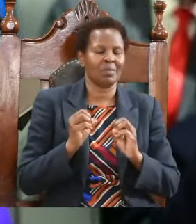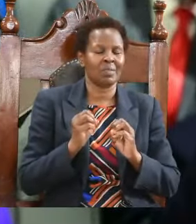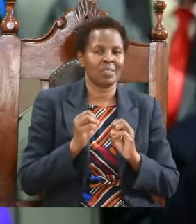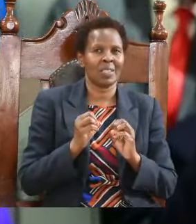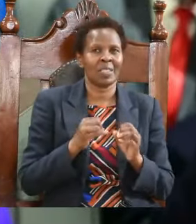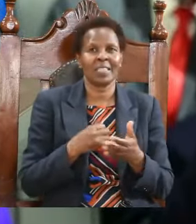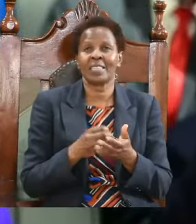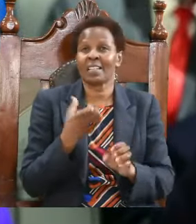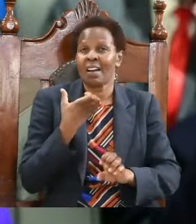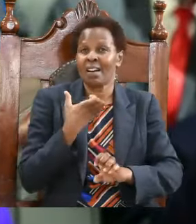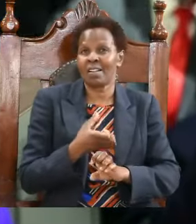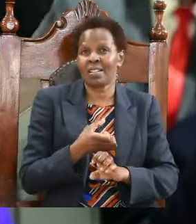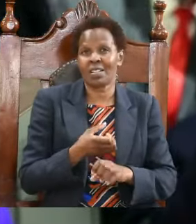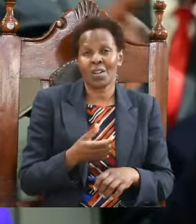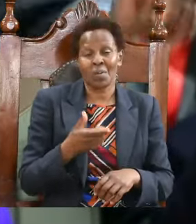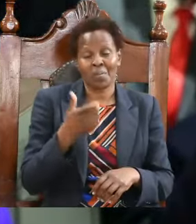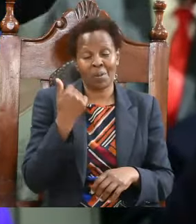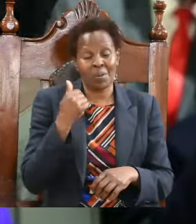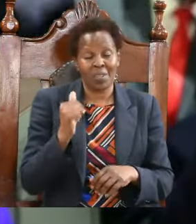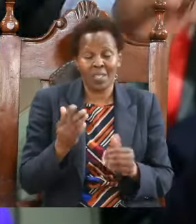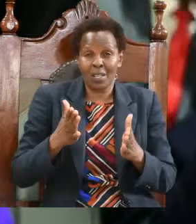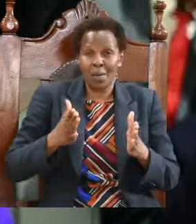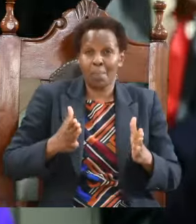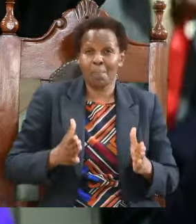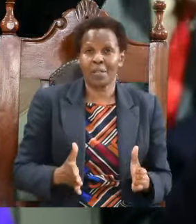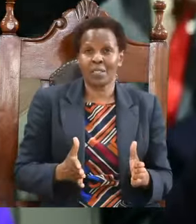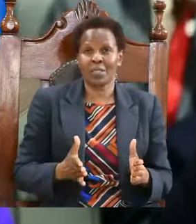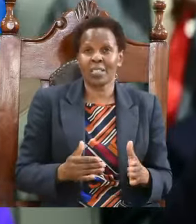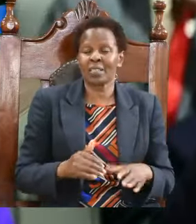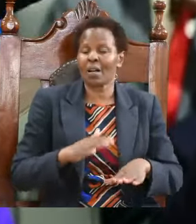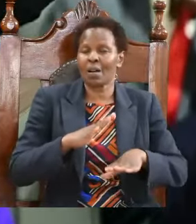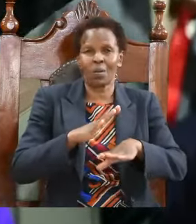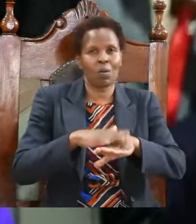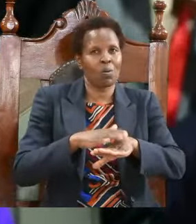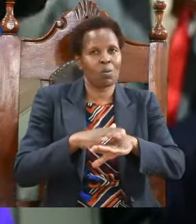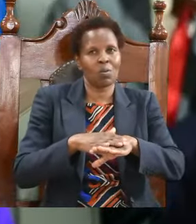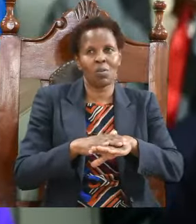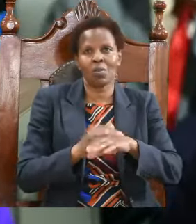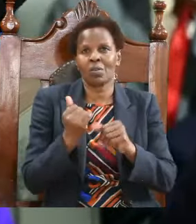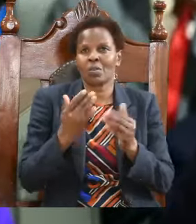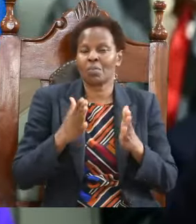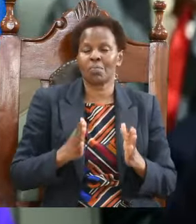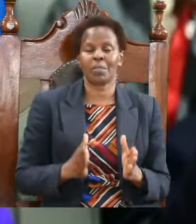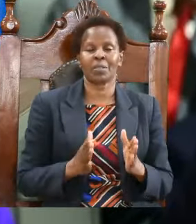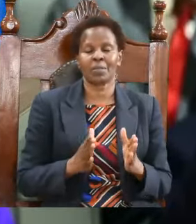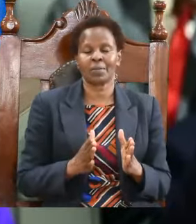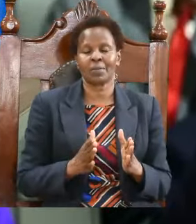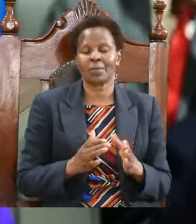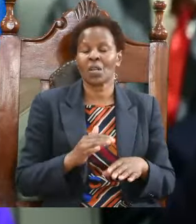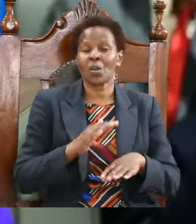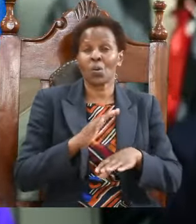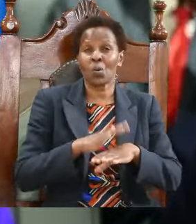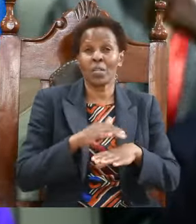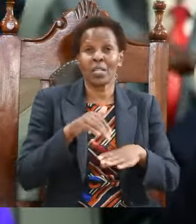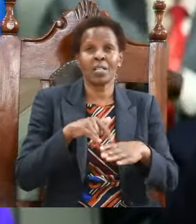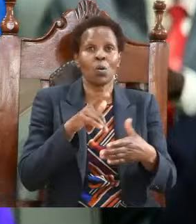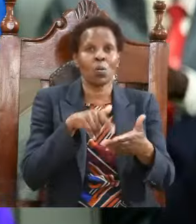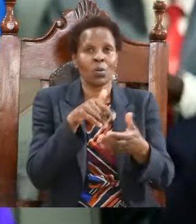utaweza. Kwa sababu that person has become an excellent part. You are excellent in the work you are